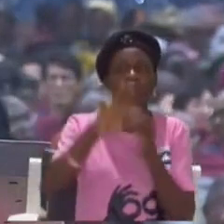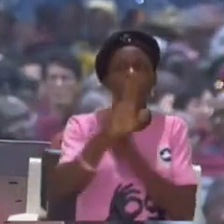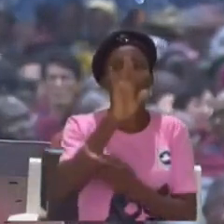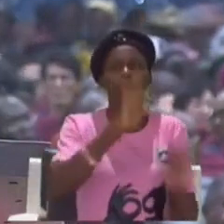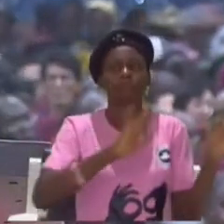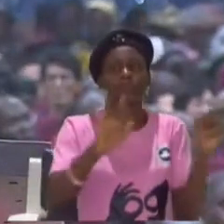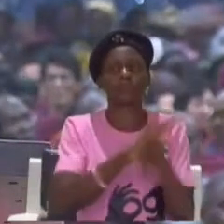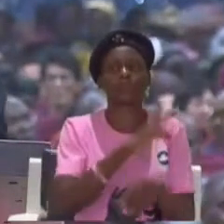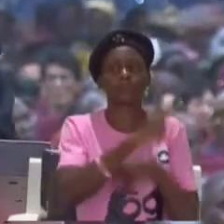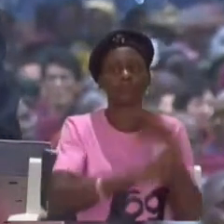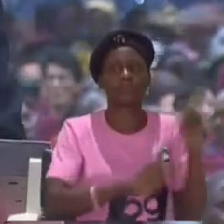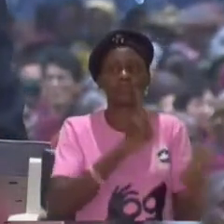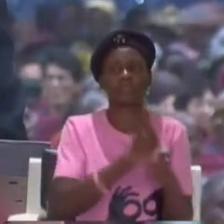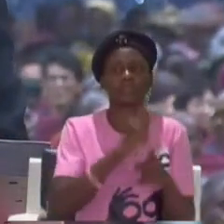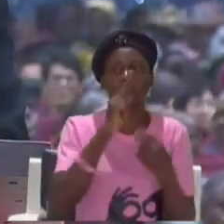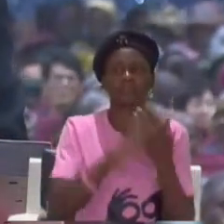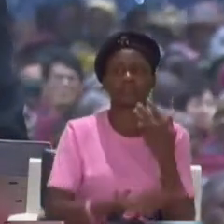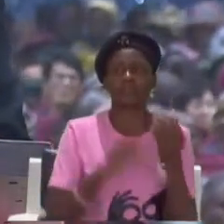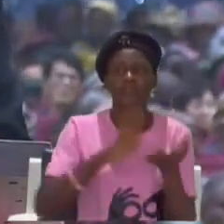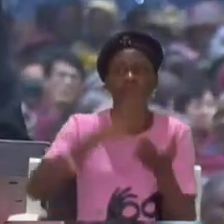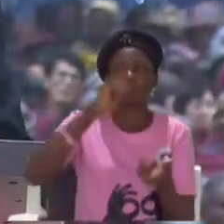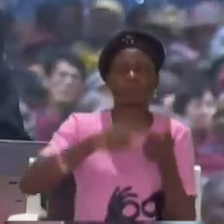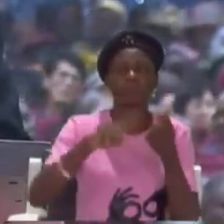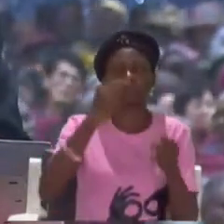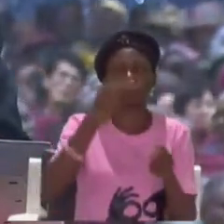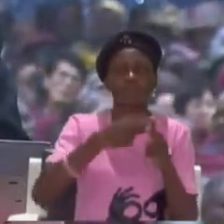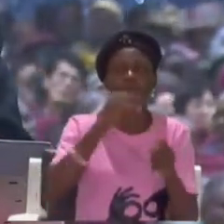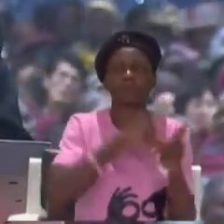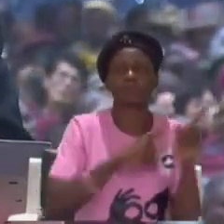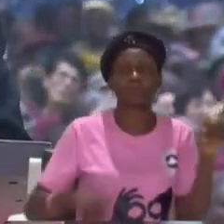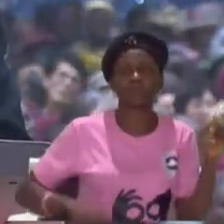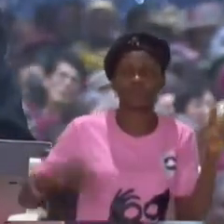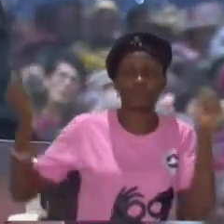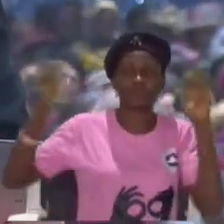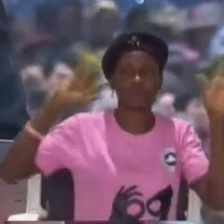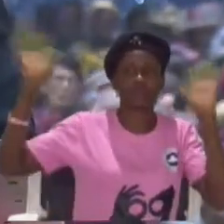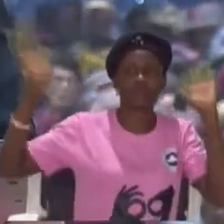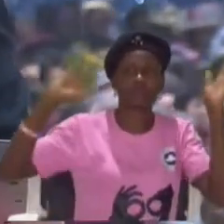kindness upon her. Glory be to the name of the Lord.